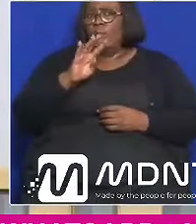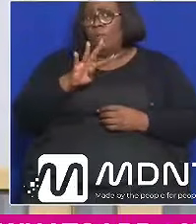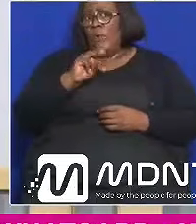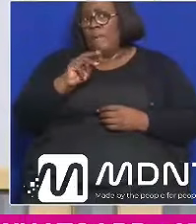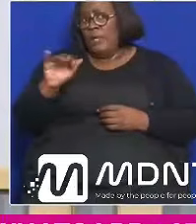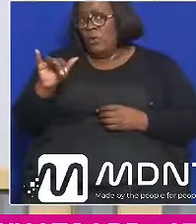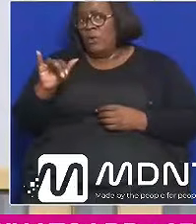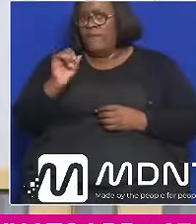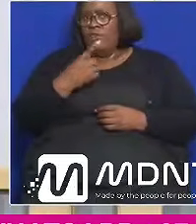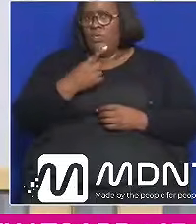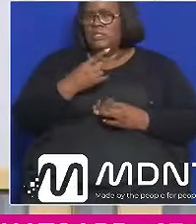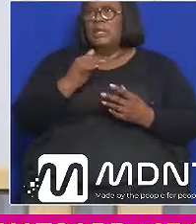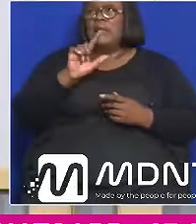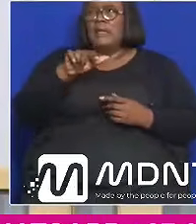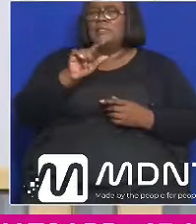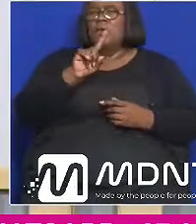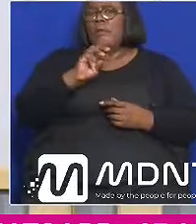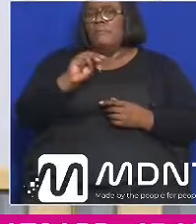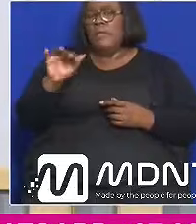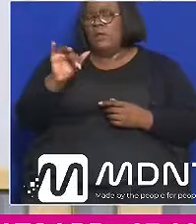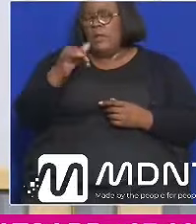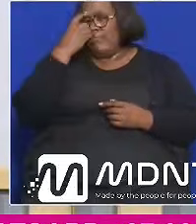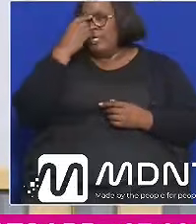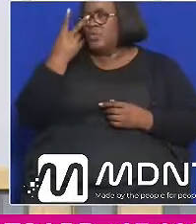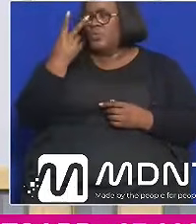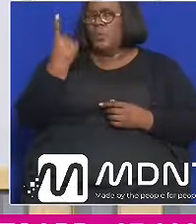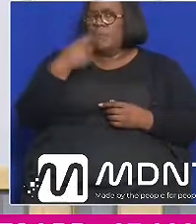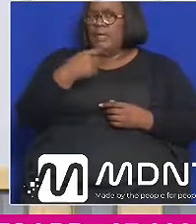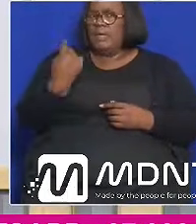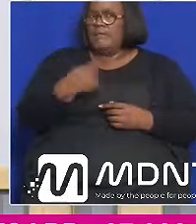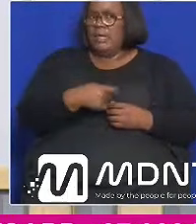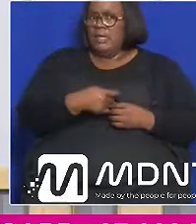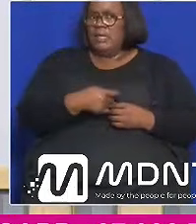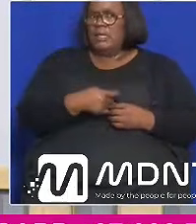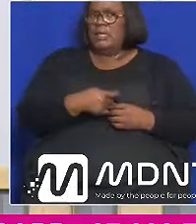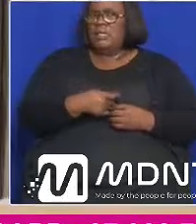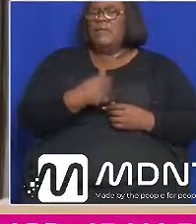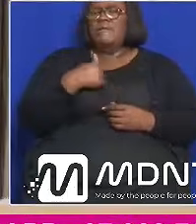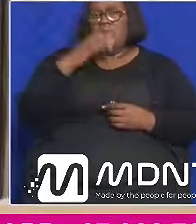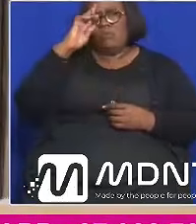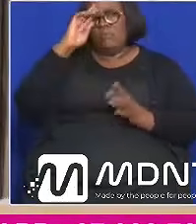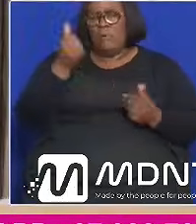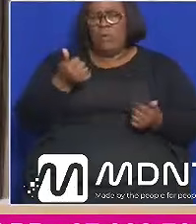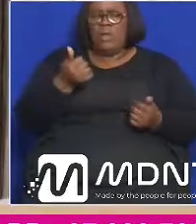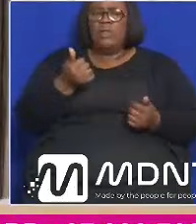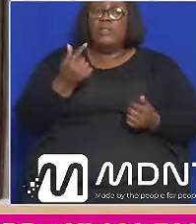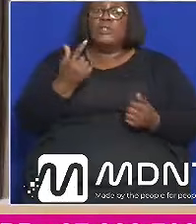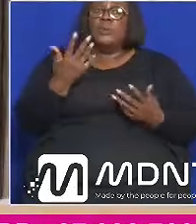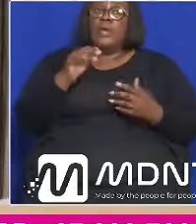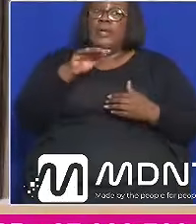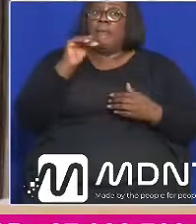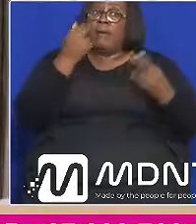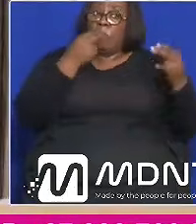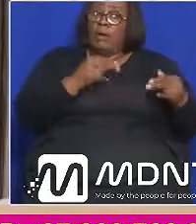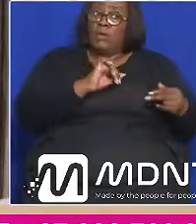but it was 2 payments if I remember well. And those would have gone into your account or into the account of Black